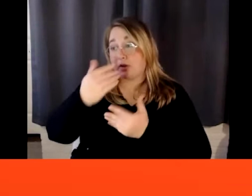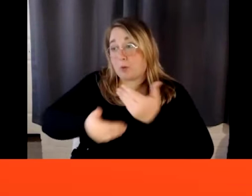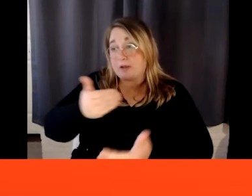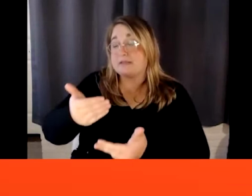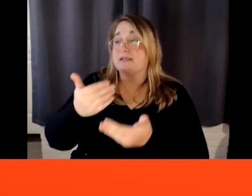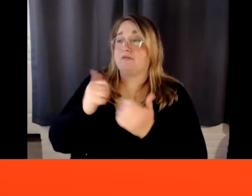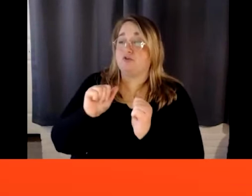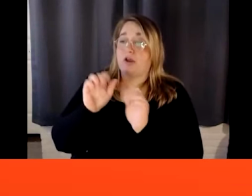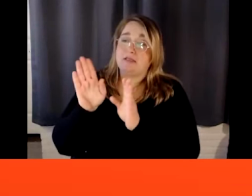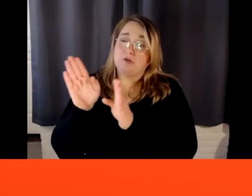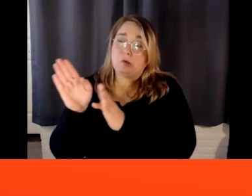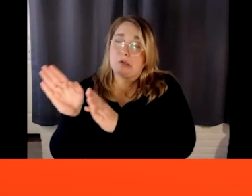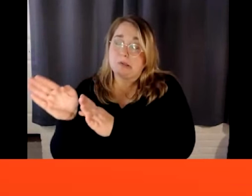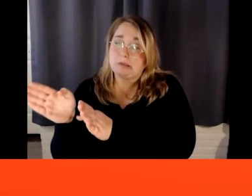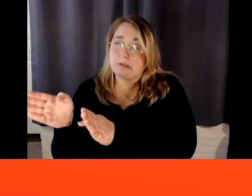direction. So,